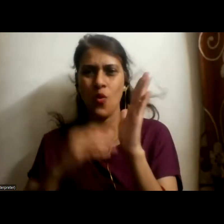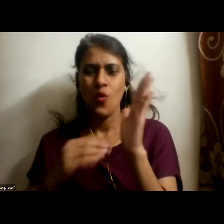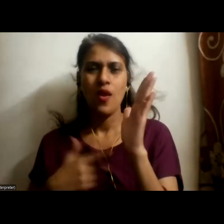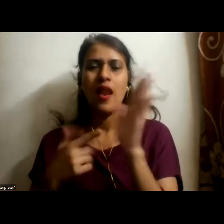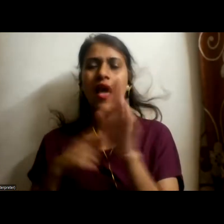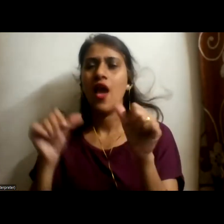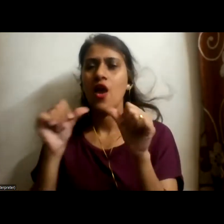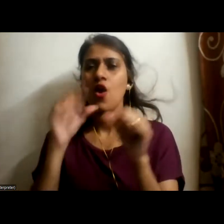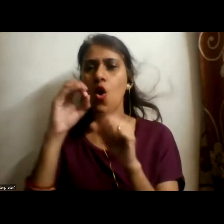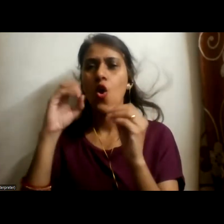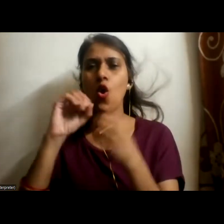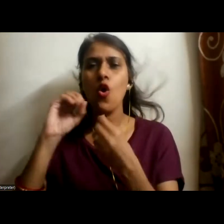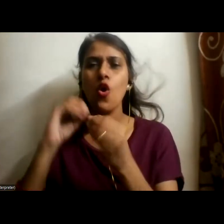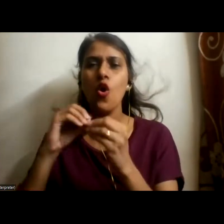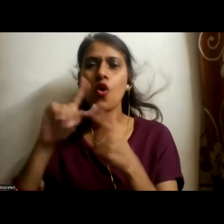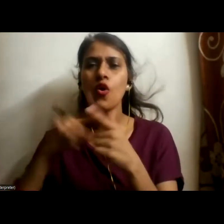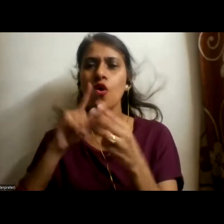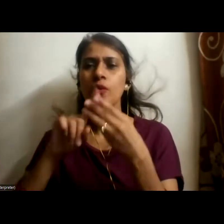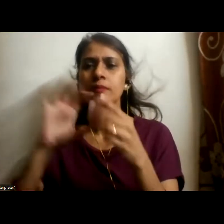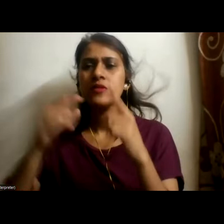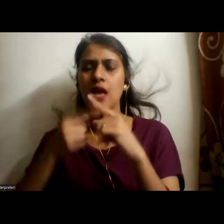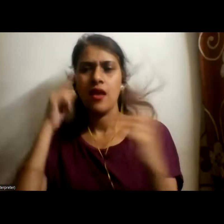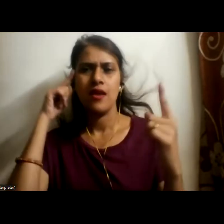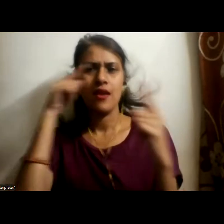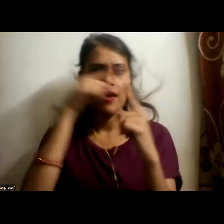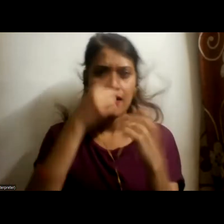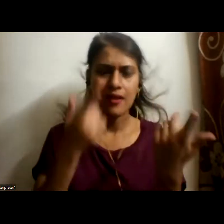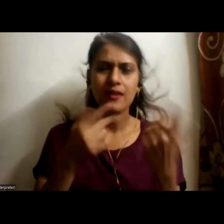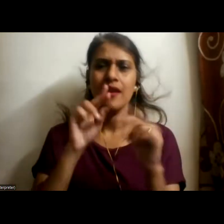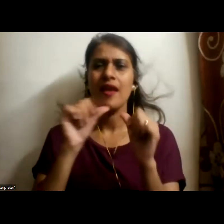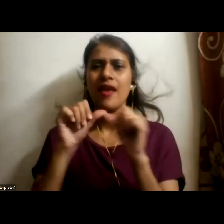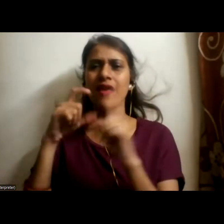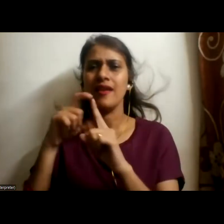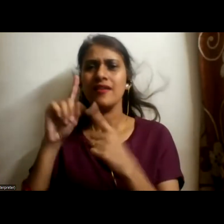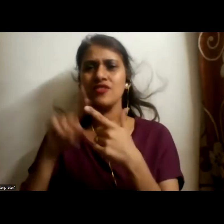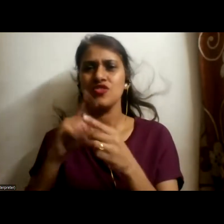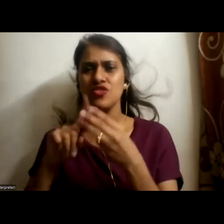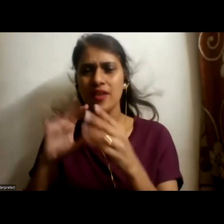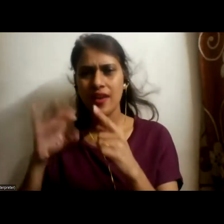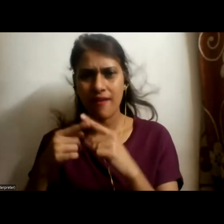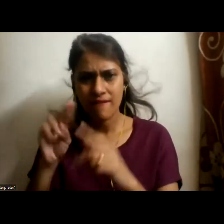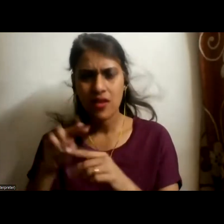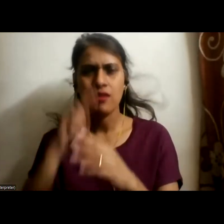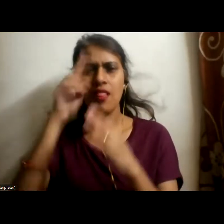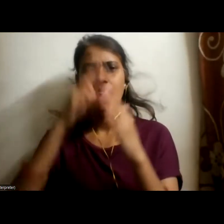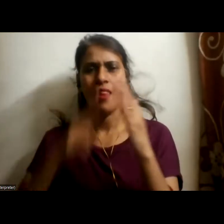that. So the 3000 words are actually that that partner, that main